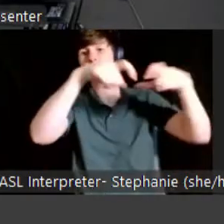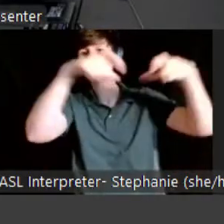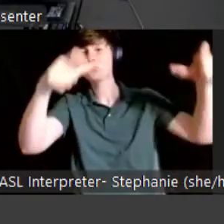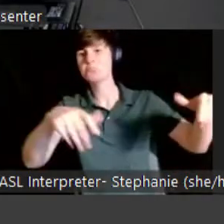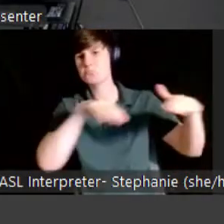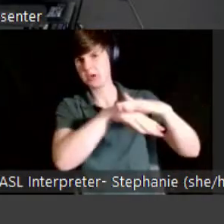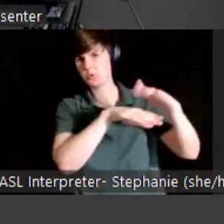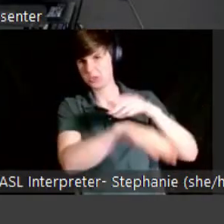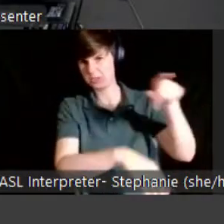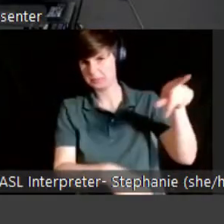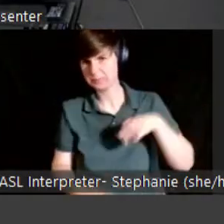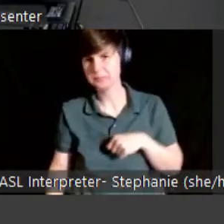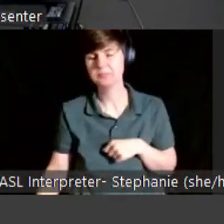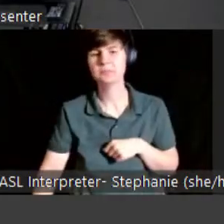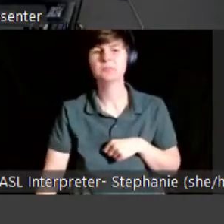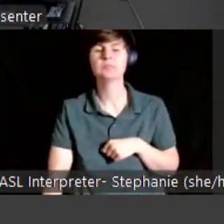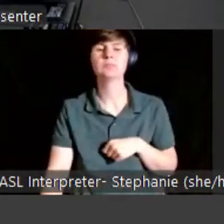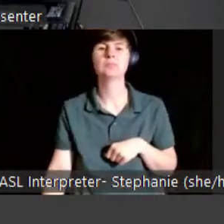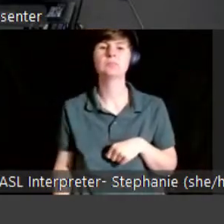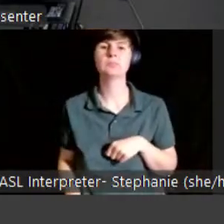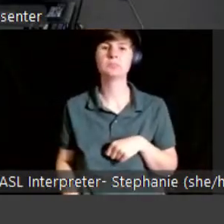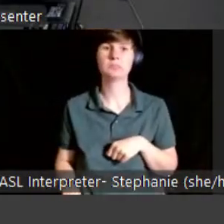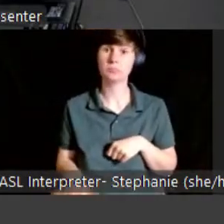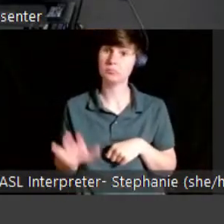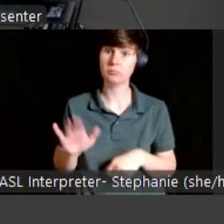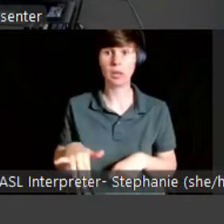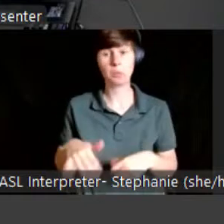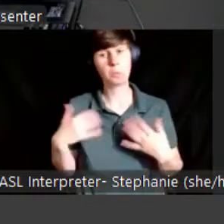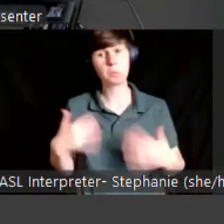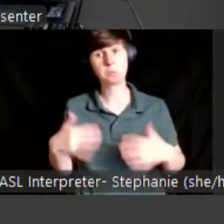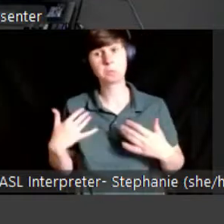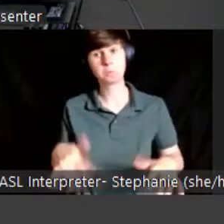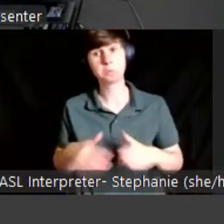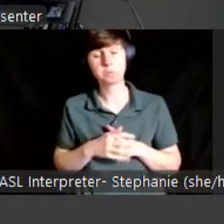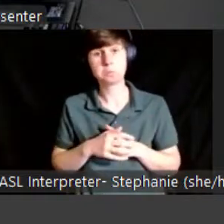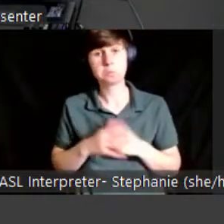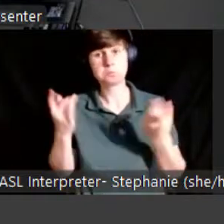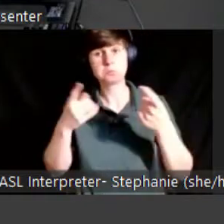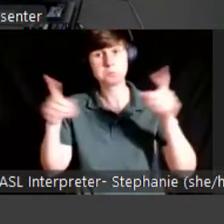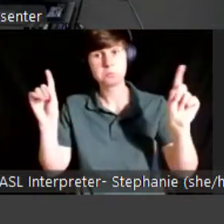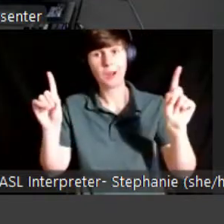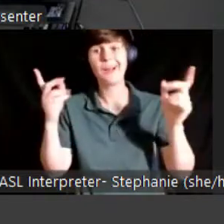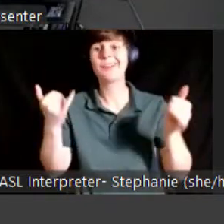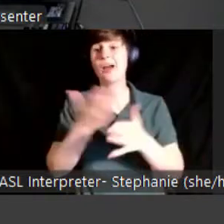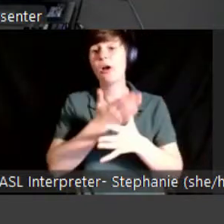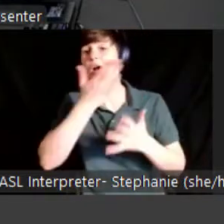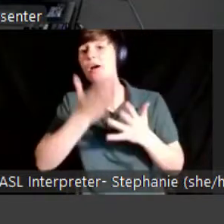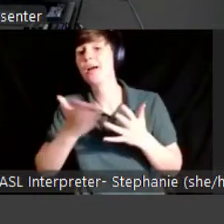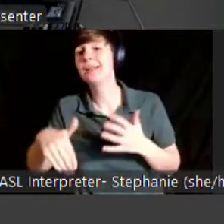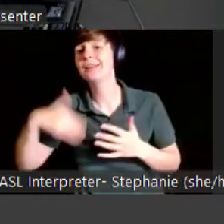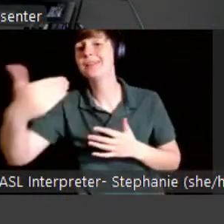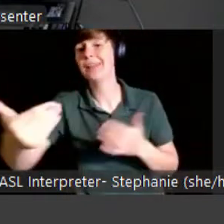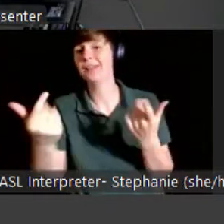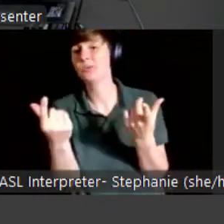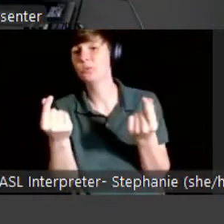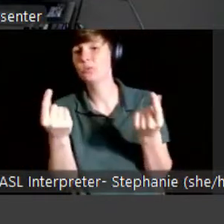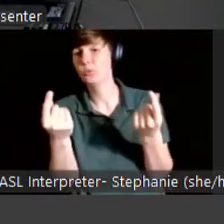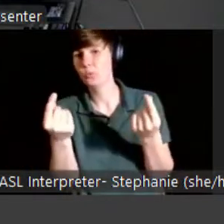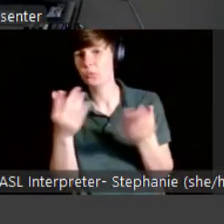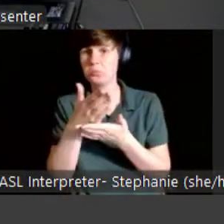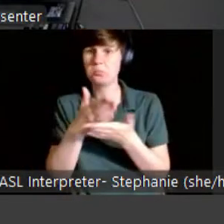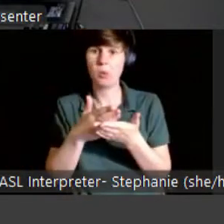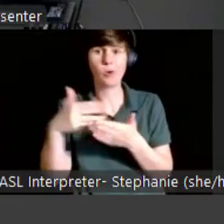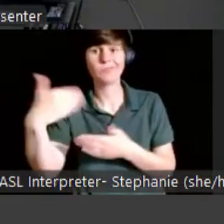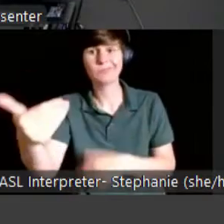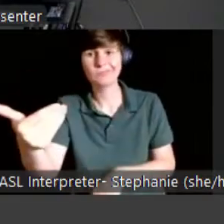So this was a pretty big milestone to get to the point to be able to make this phase change, which is really important for our work now to be able to start focusing on